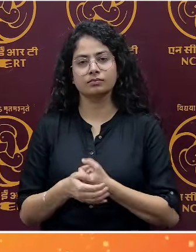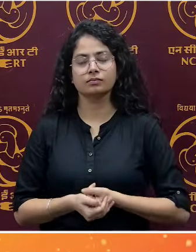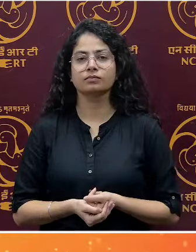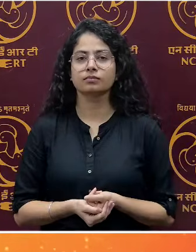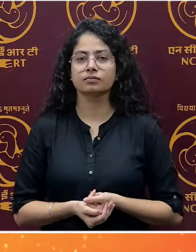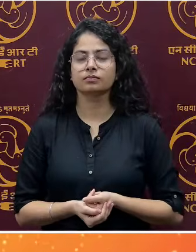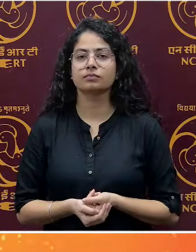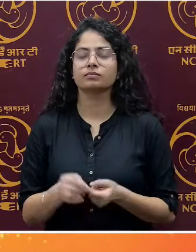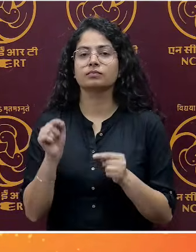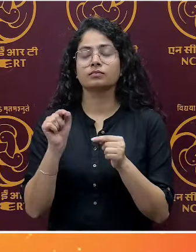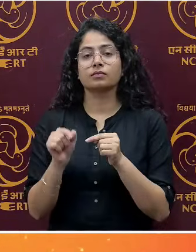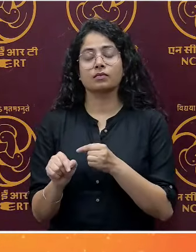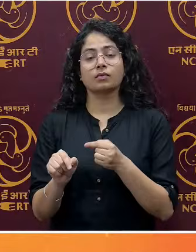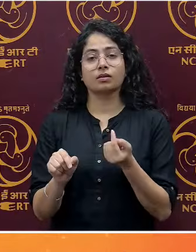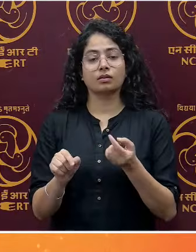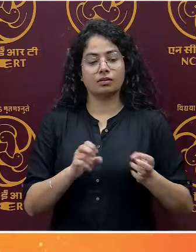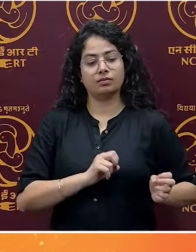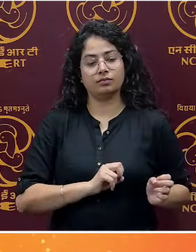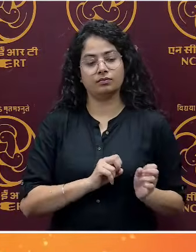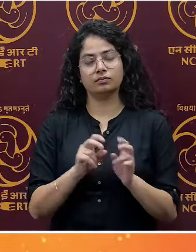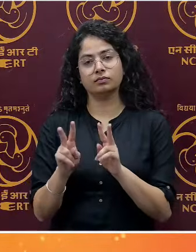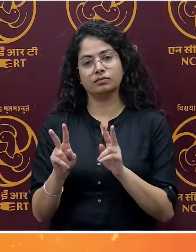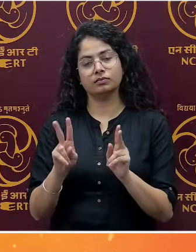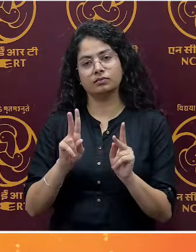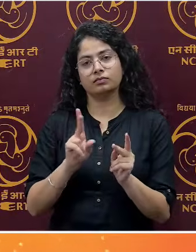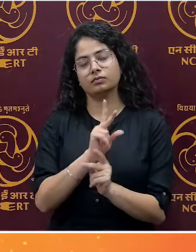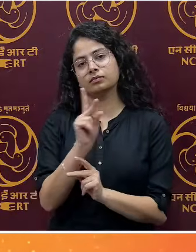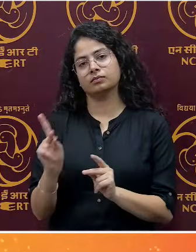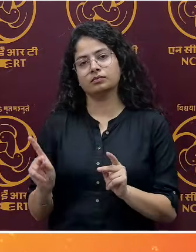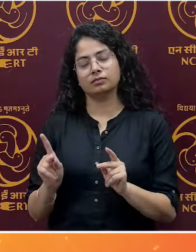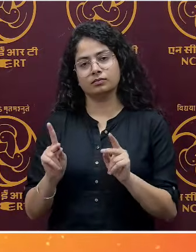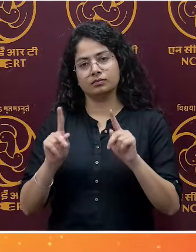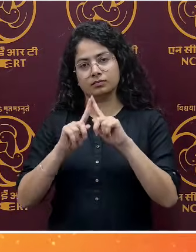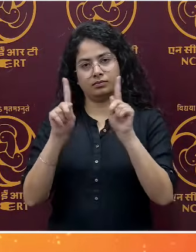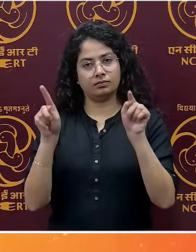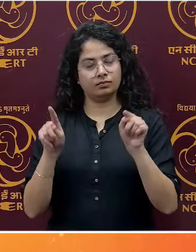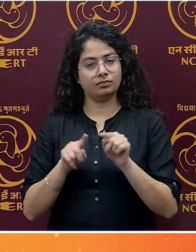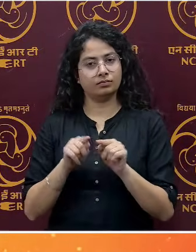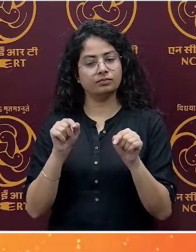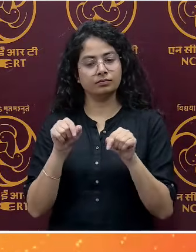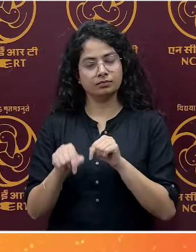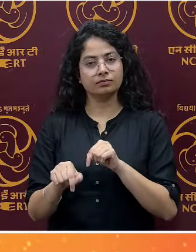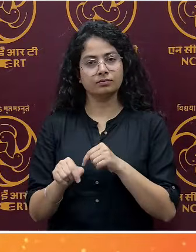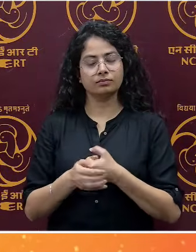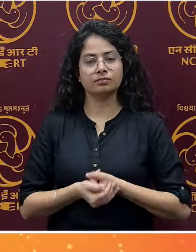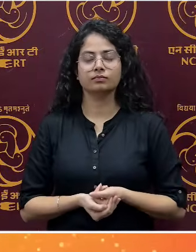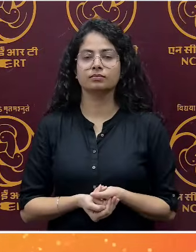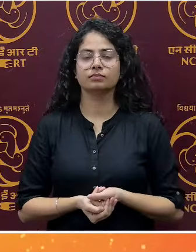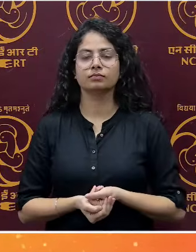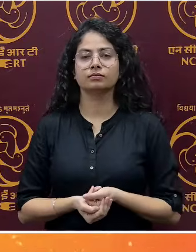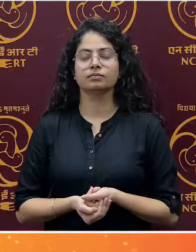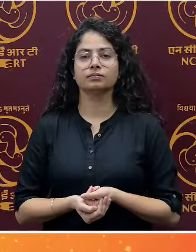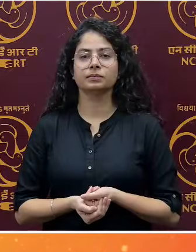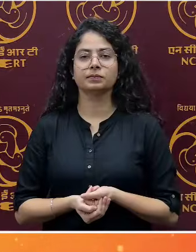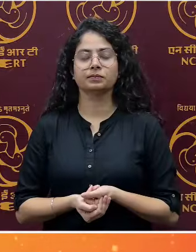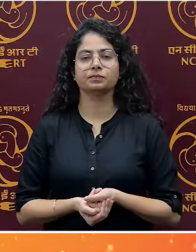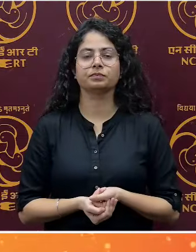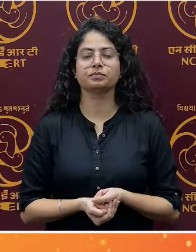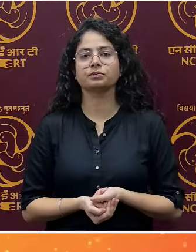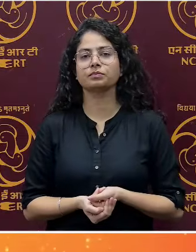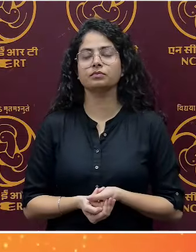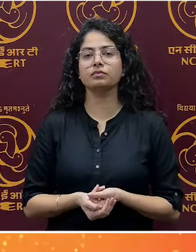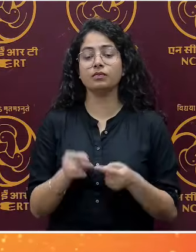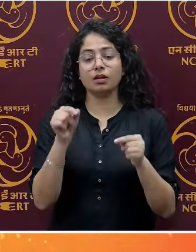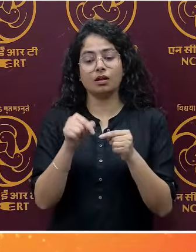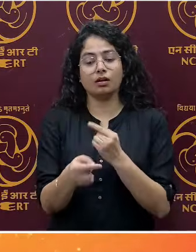are going to land on the index page of virtual labs, which is the storehouse of the learning material. So